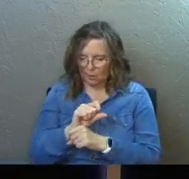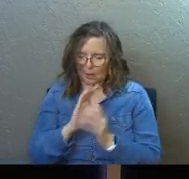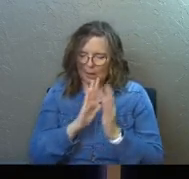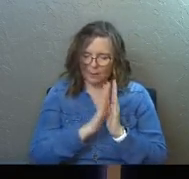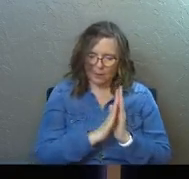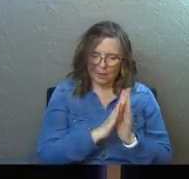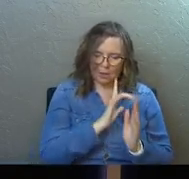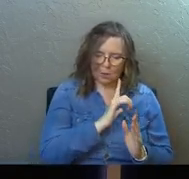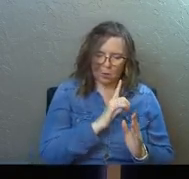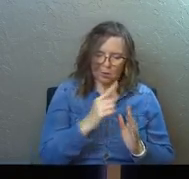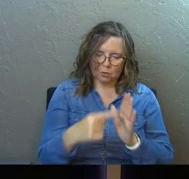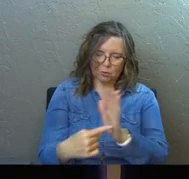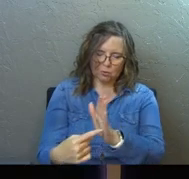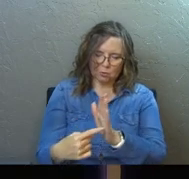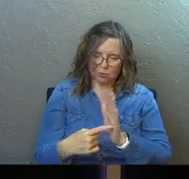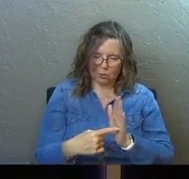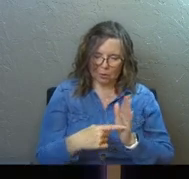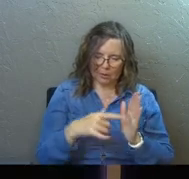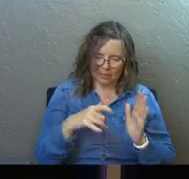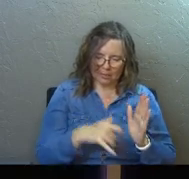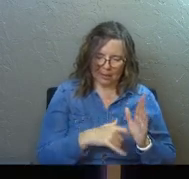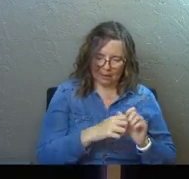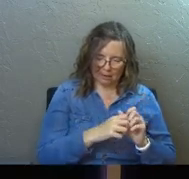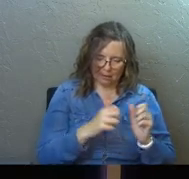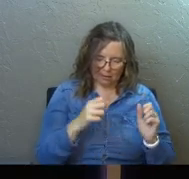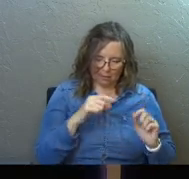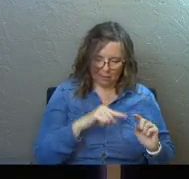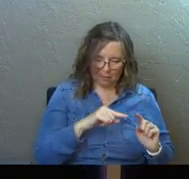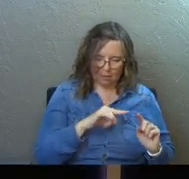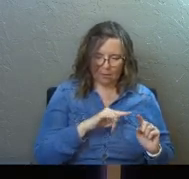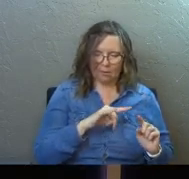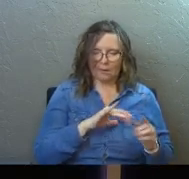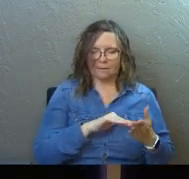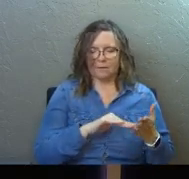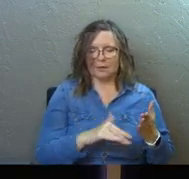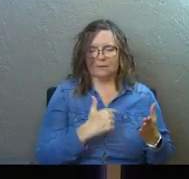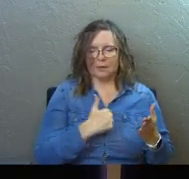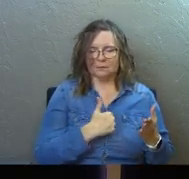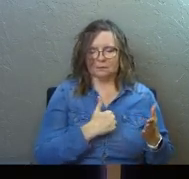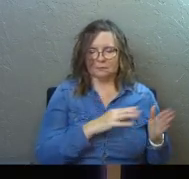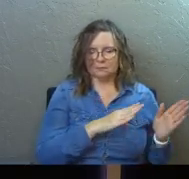God, I pray, Lord, that you just shine a light on that, that you would forgive us, Lord.